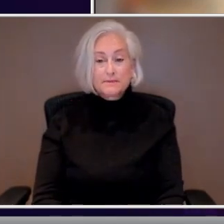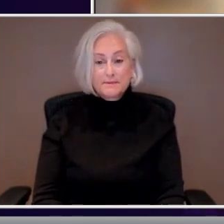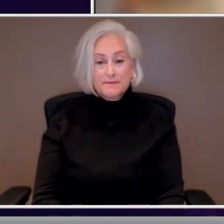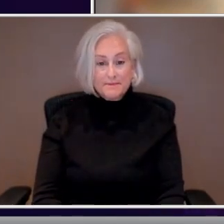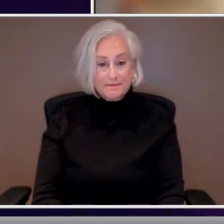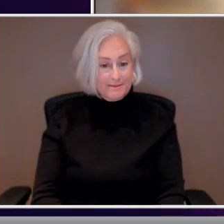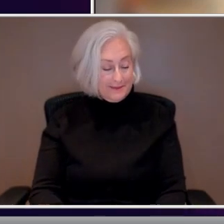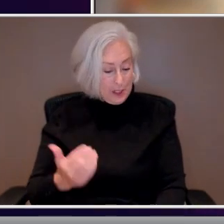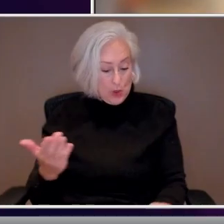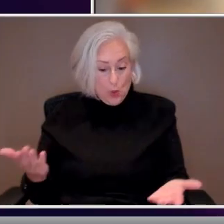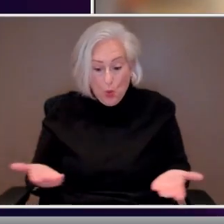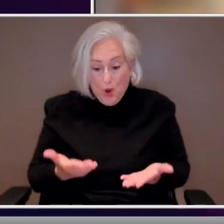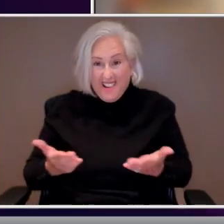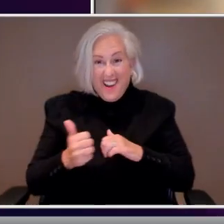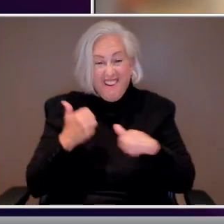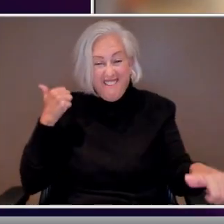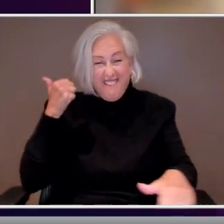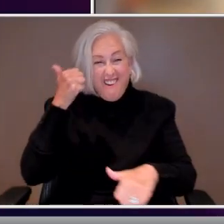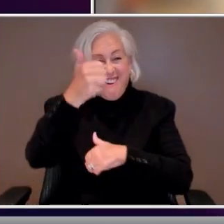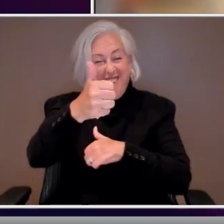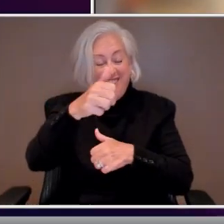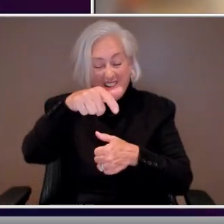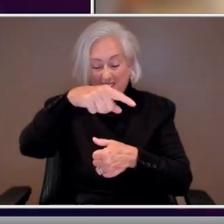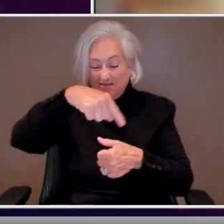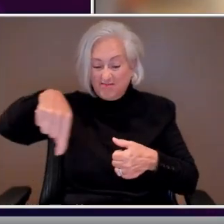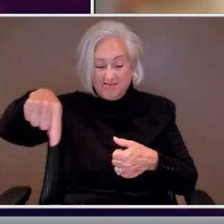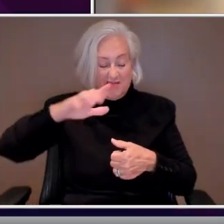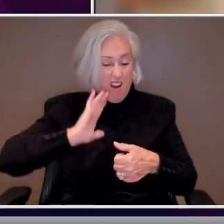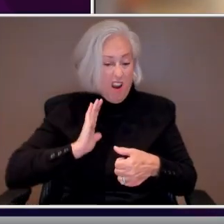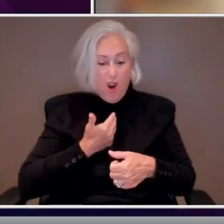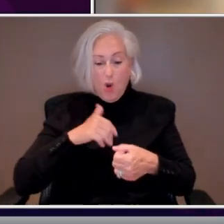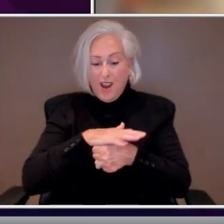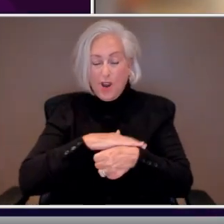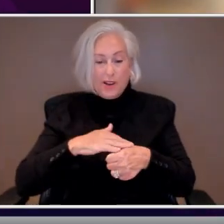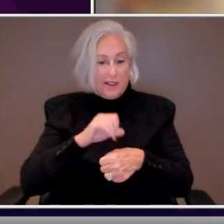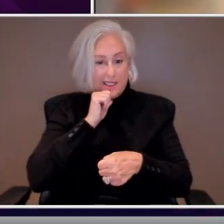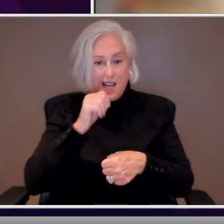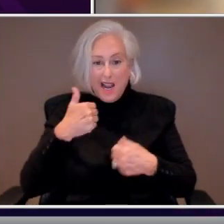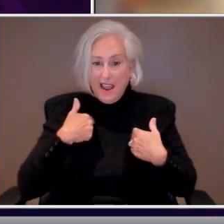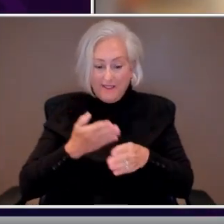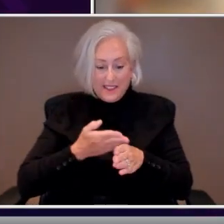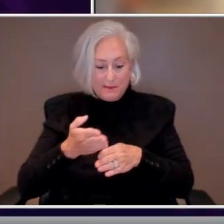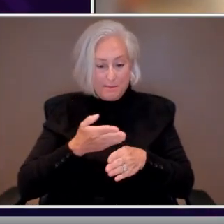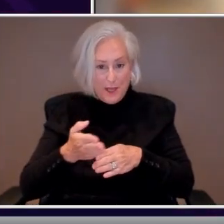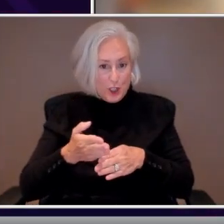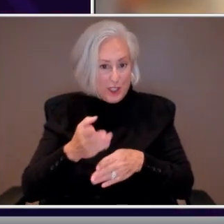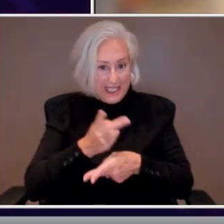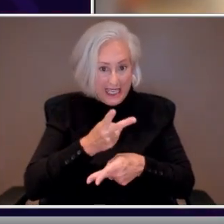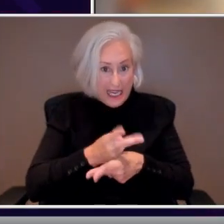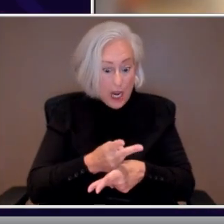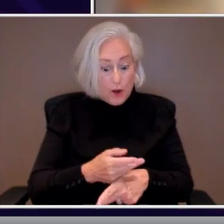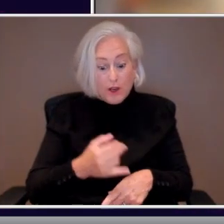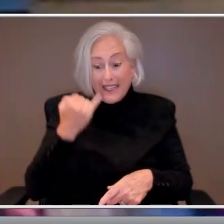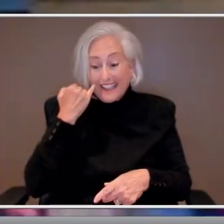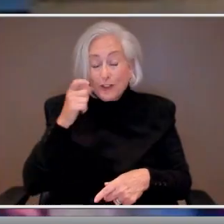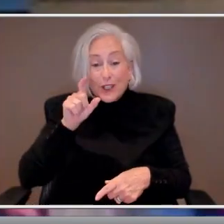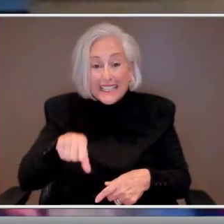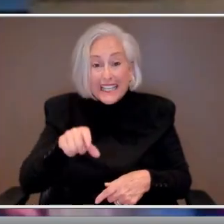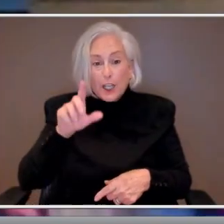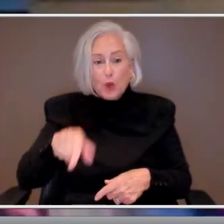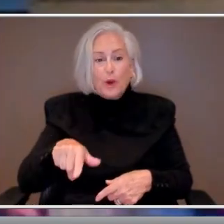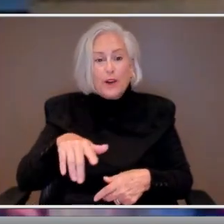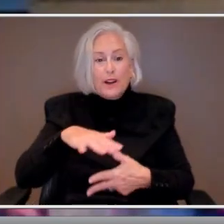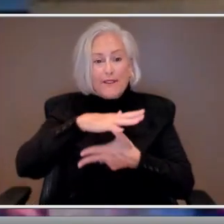we're out here and we don't have the specialized care immediately, otherwise it'd be a helicopter ride or a plane ride to